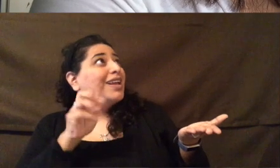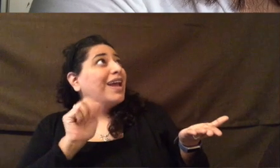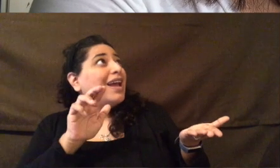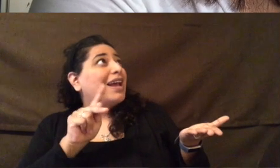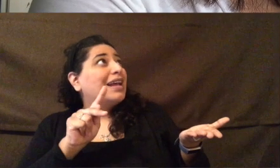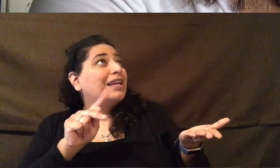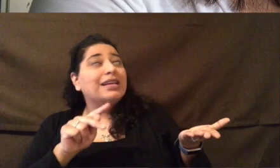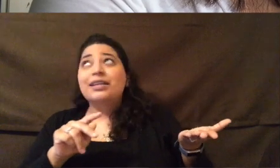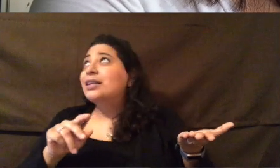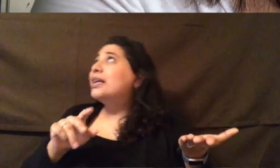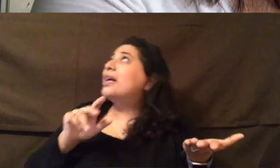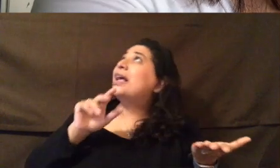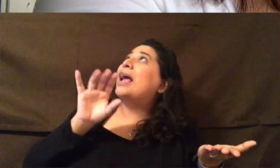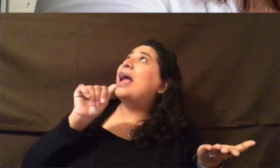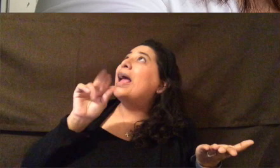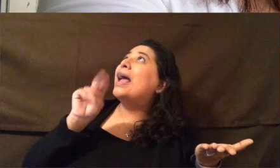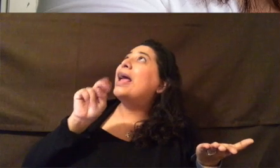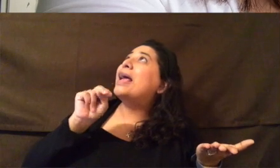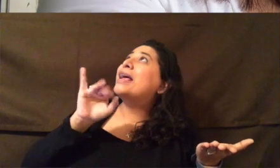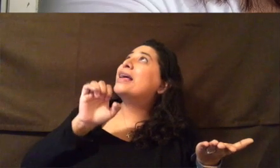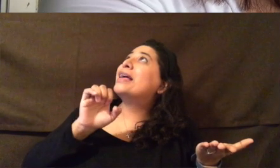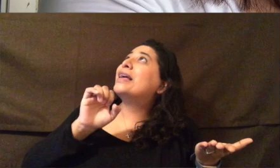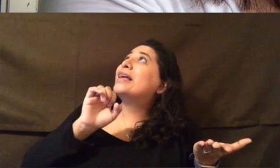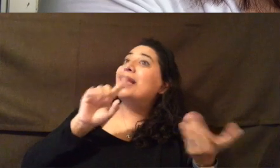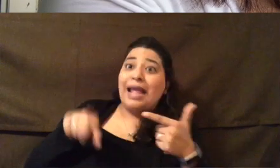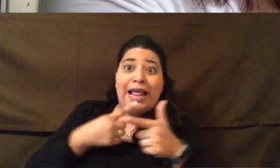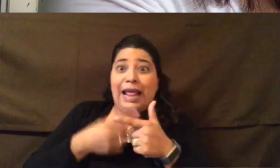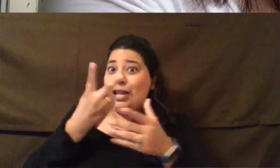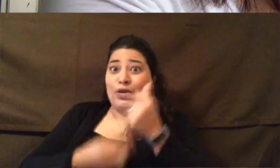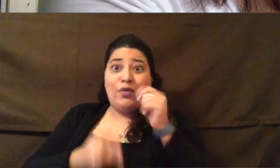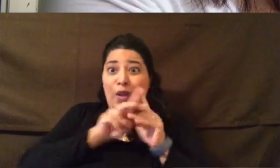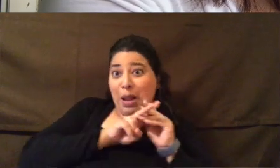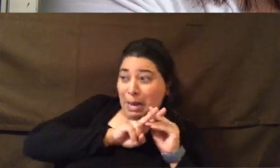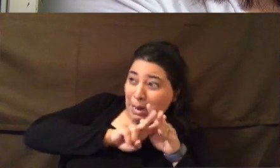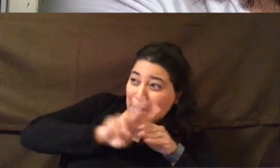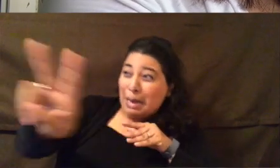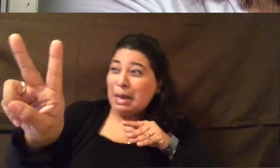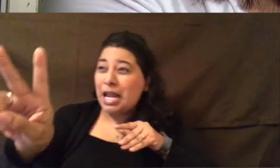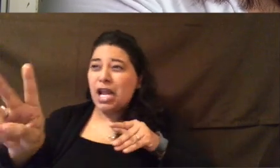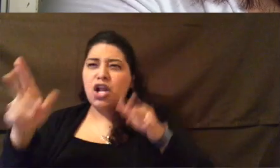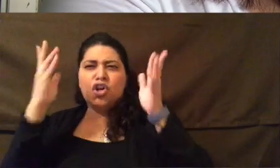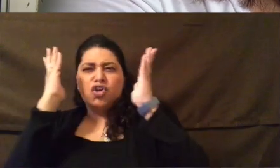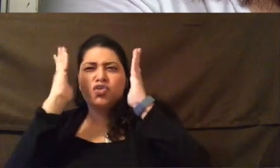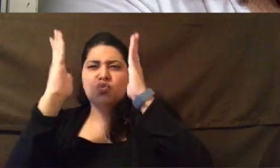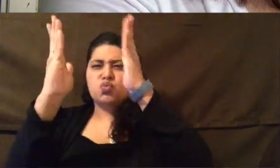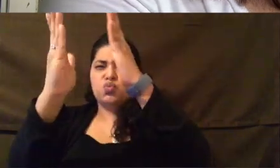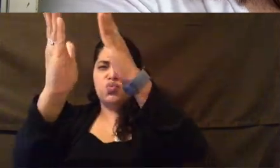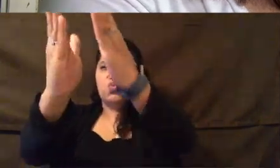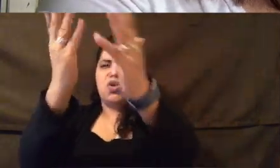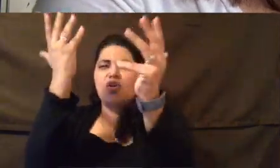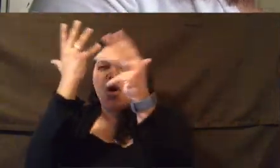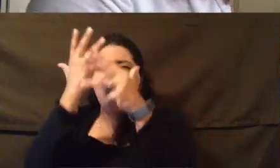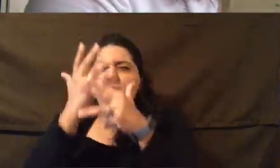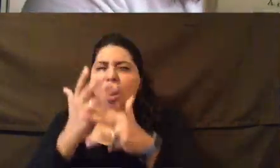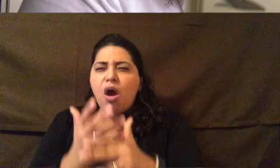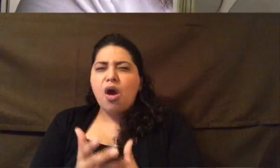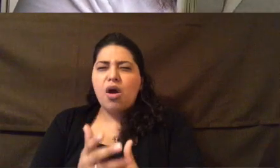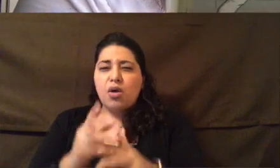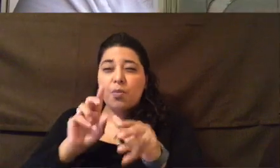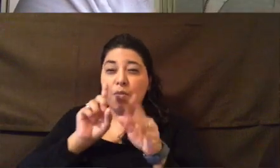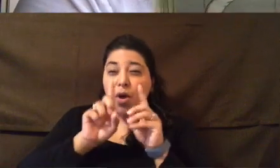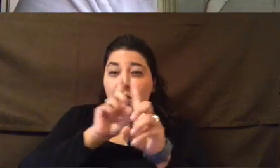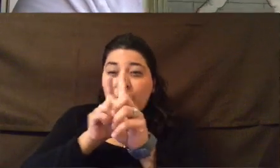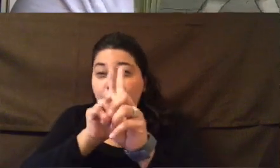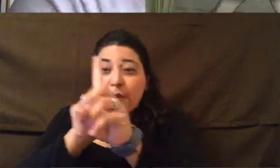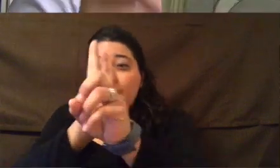Jack. "Annie," squeaked Annie. Then they ran as fast as they could down a dimly lit hallway.